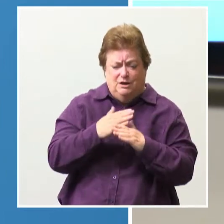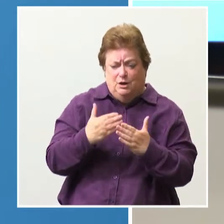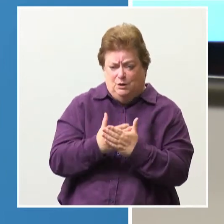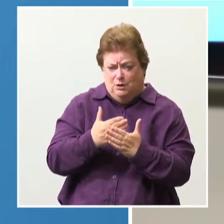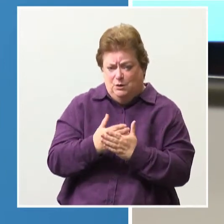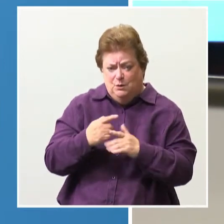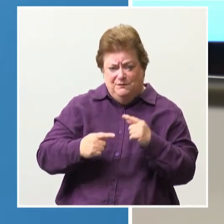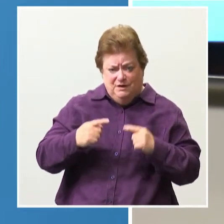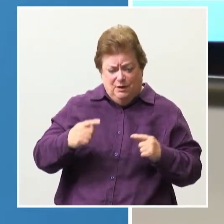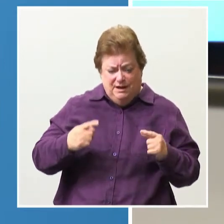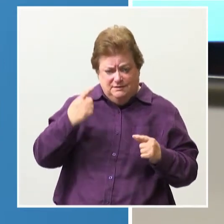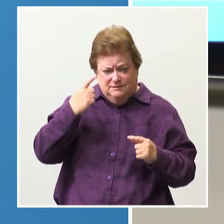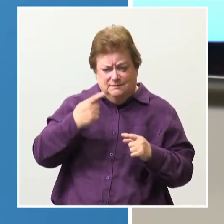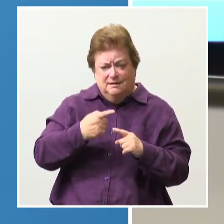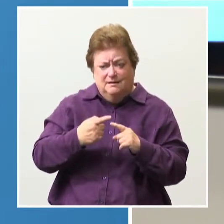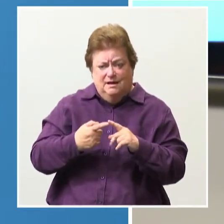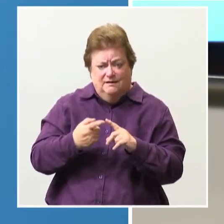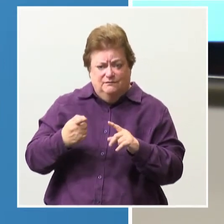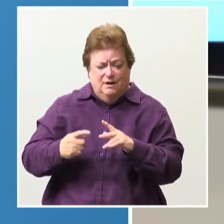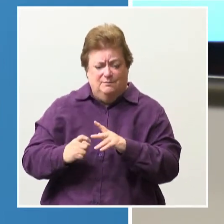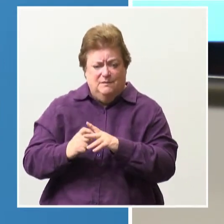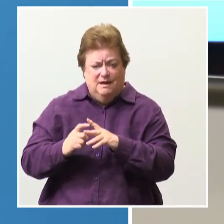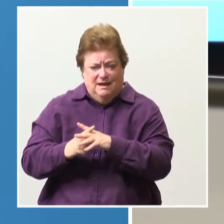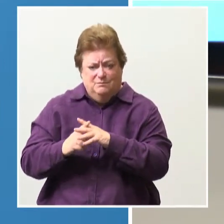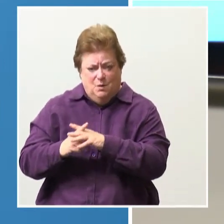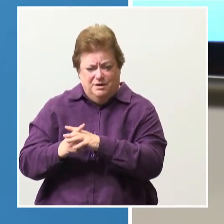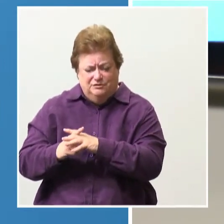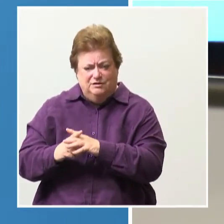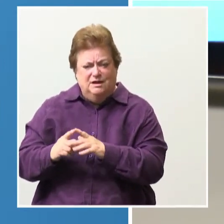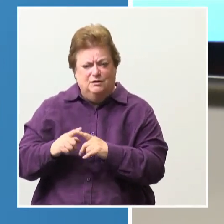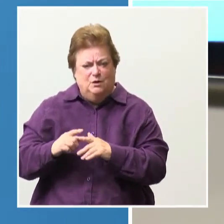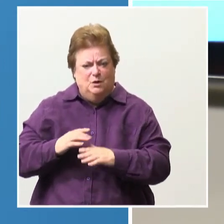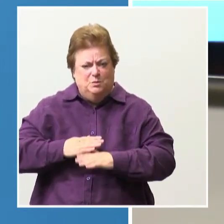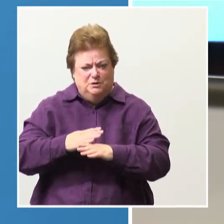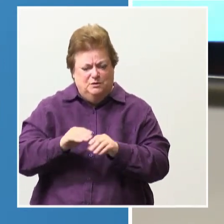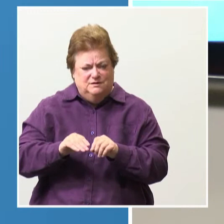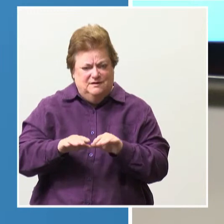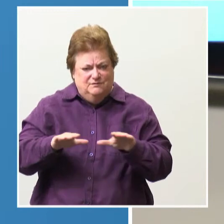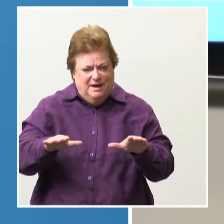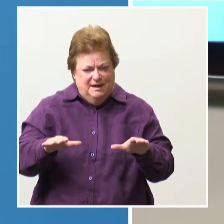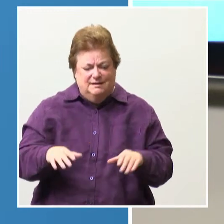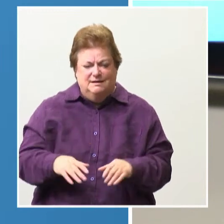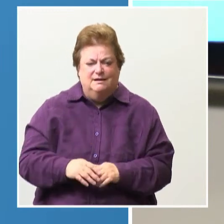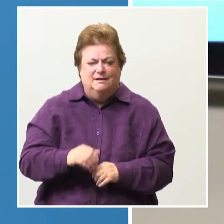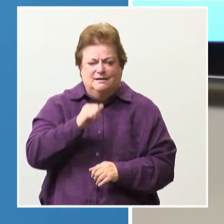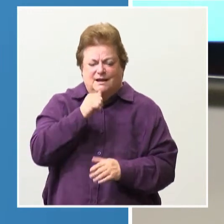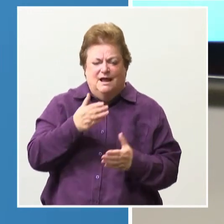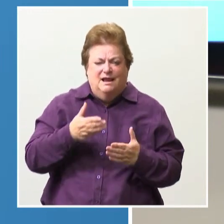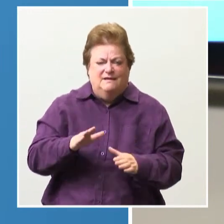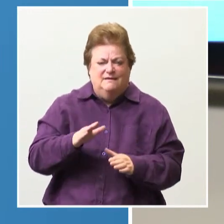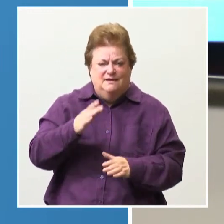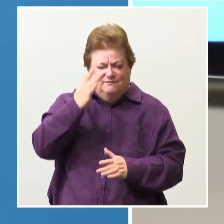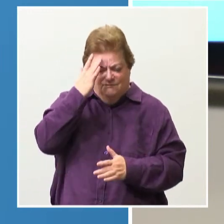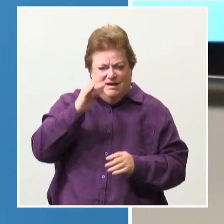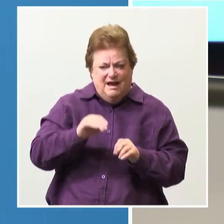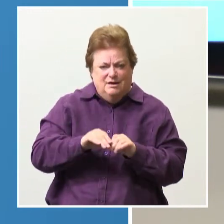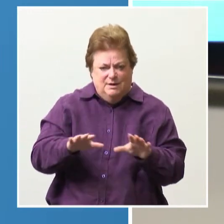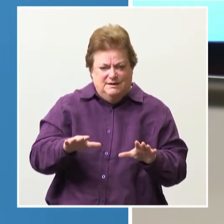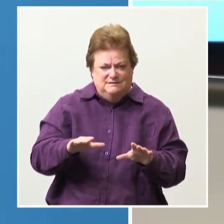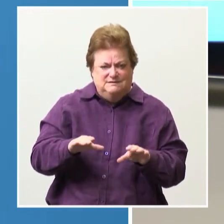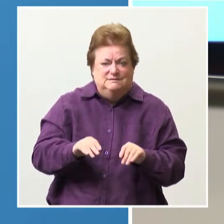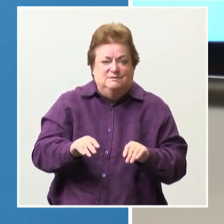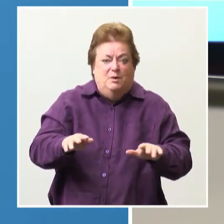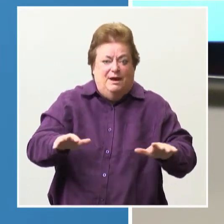from emerging by reducing spread, which gives the virus less opportunities to mutate.